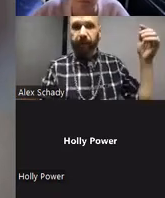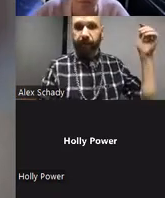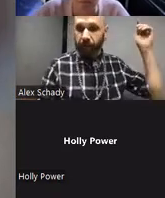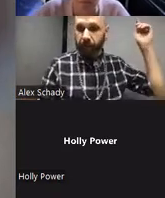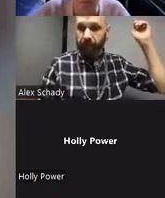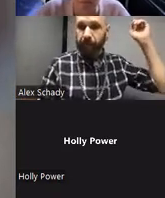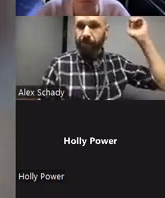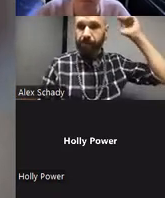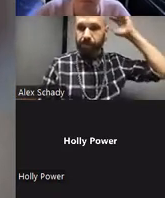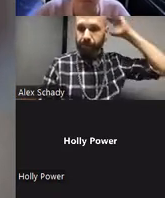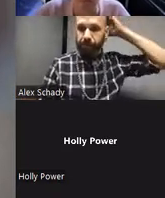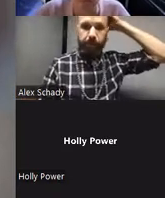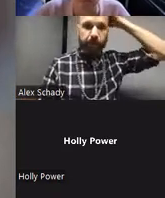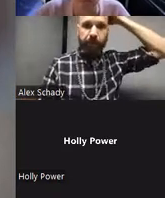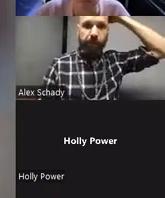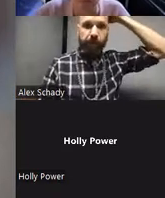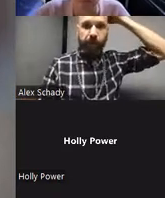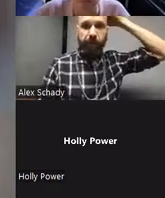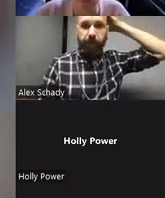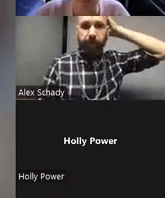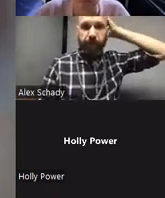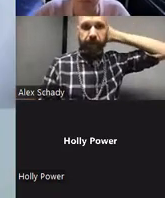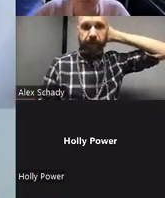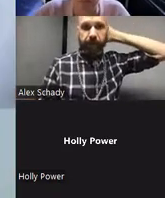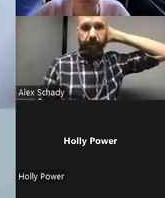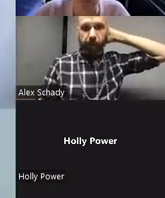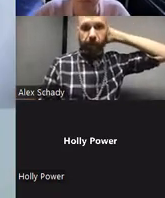the arts. Let me show you